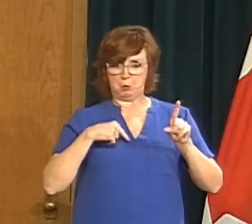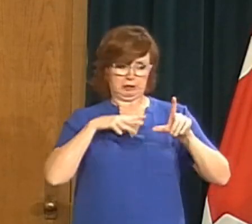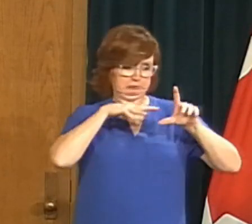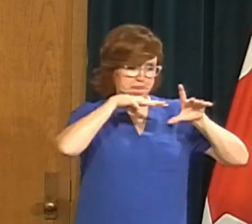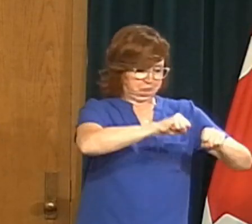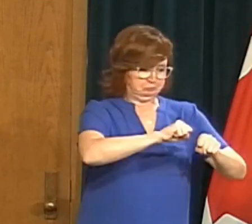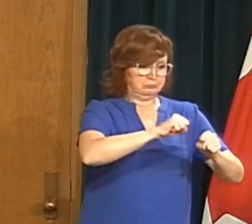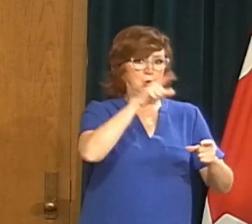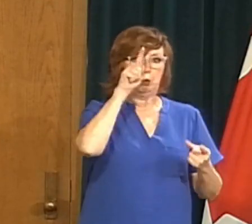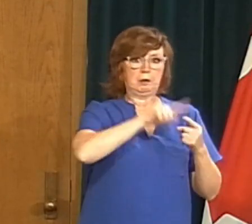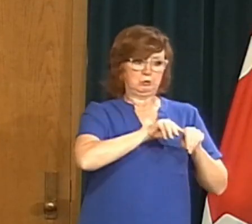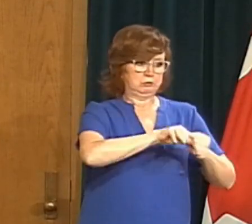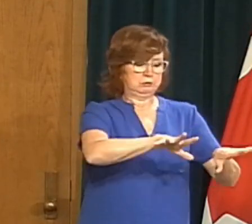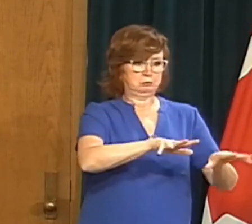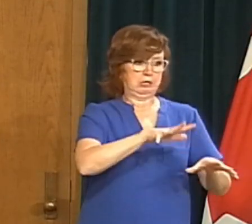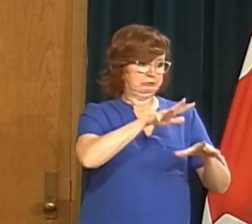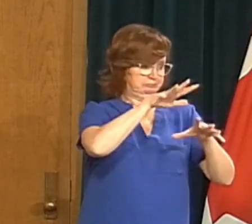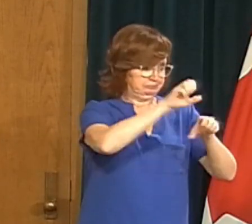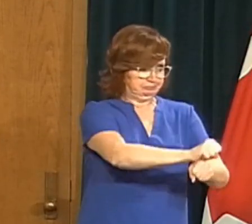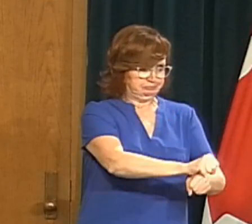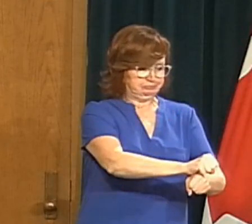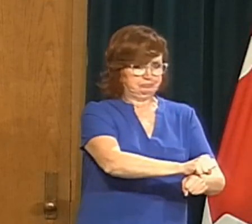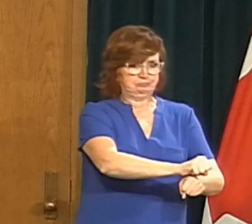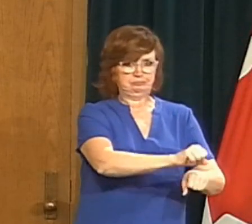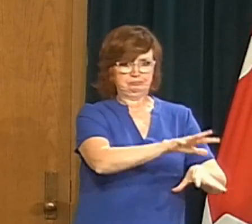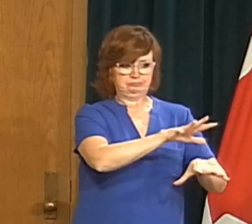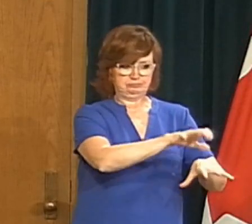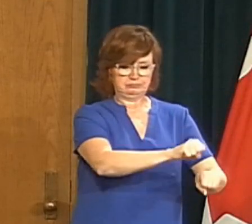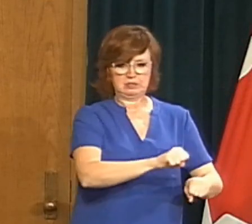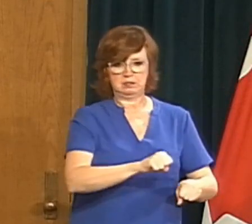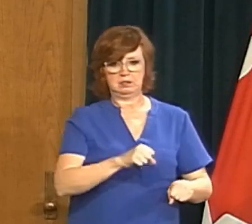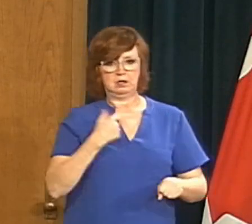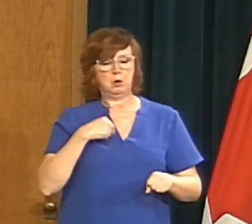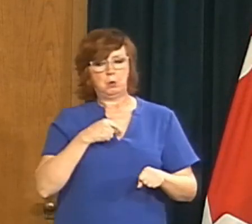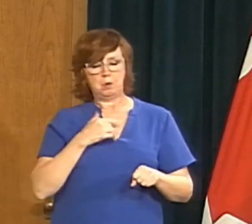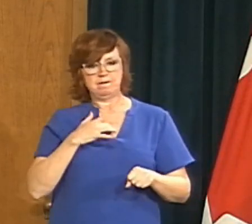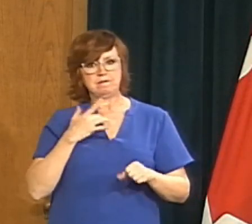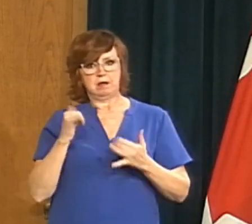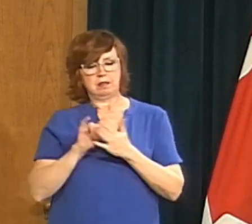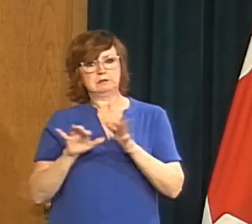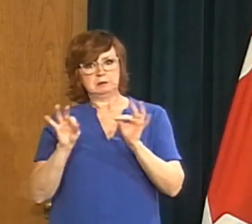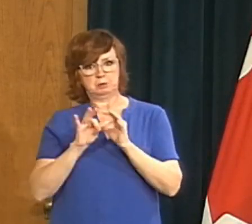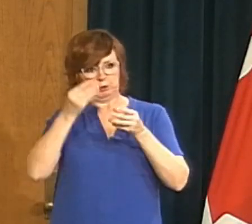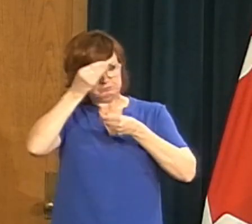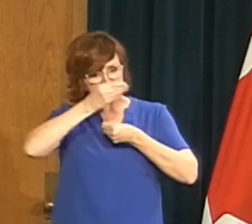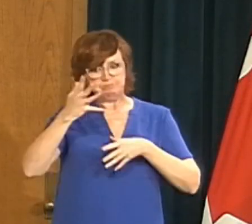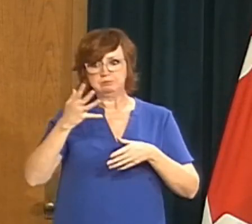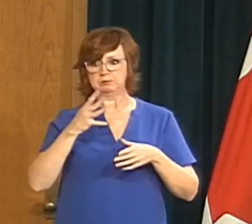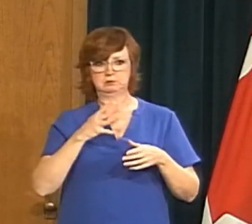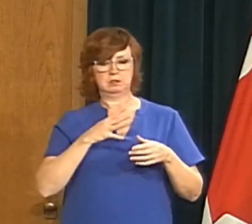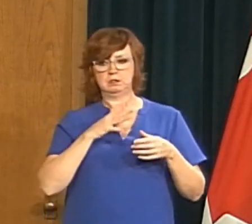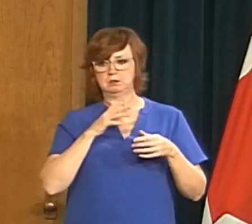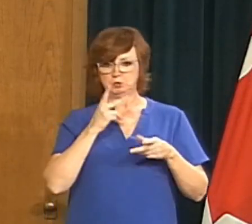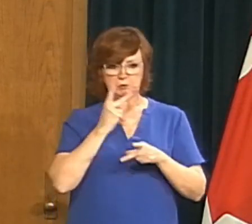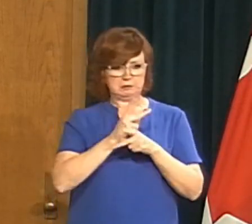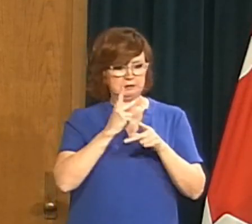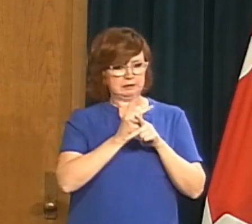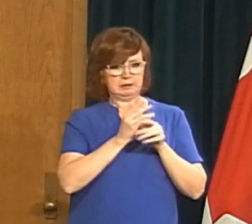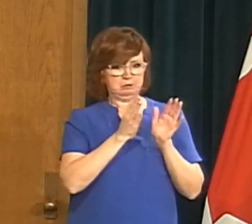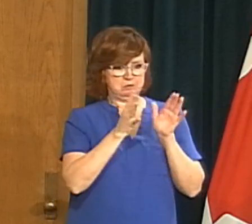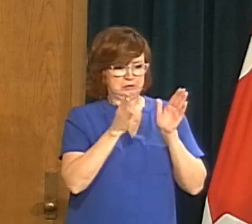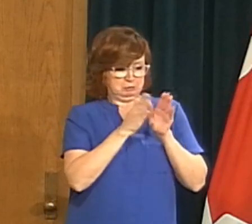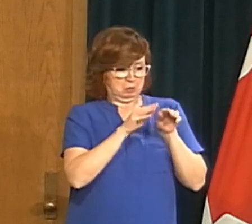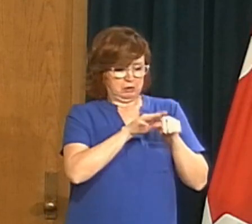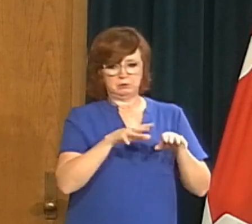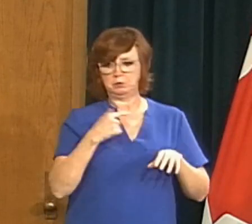so I have been in discussions with the Minister of Health on how can we streamline and make as seamless as possible the